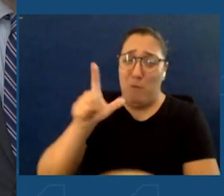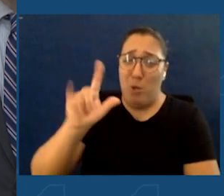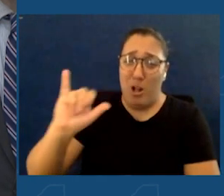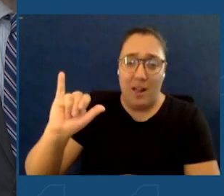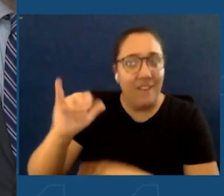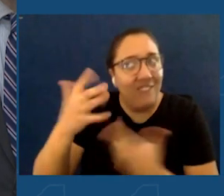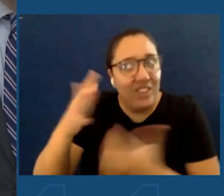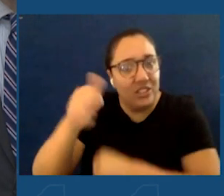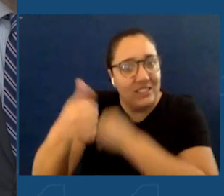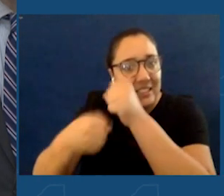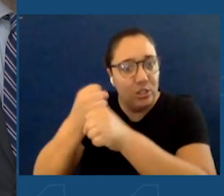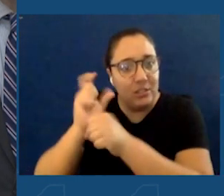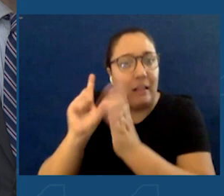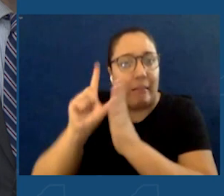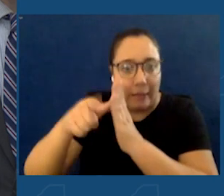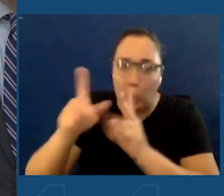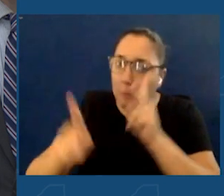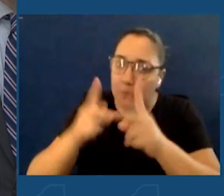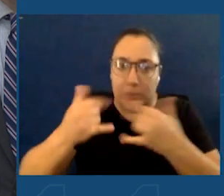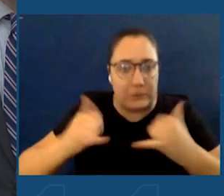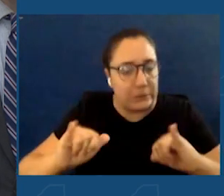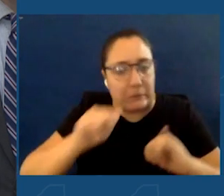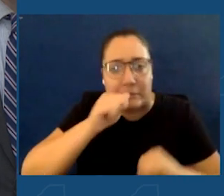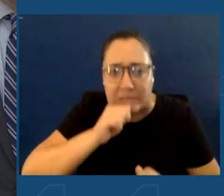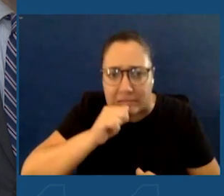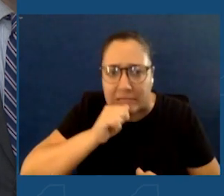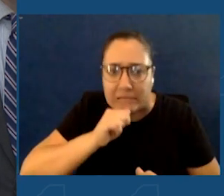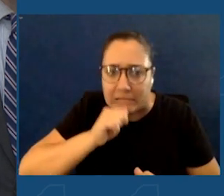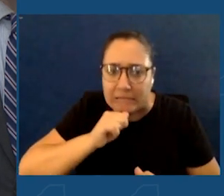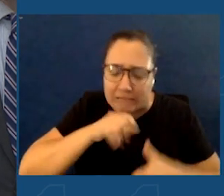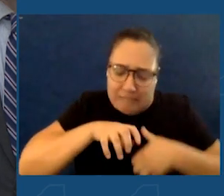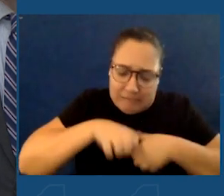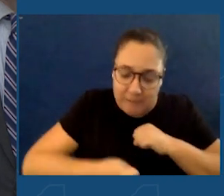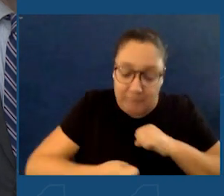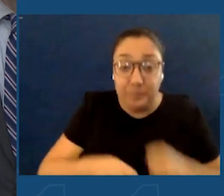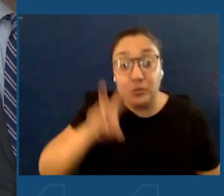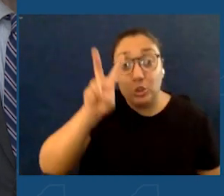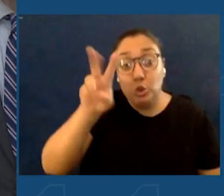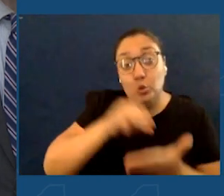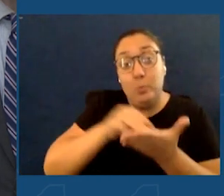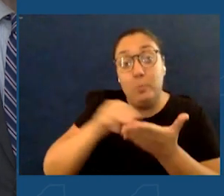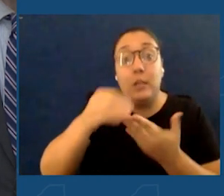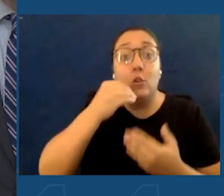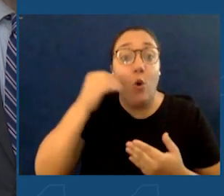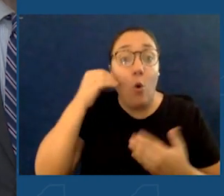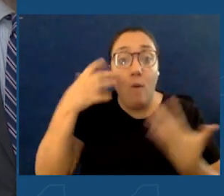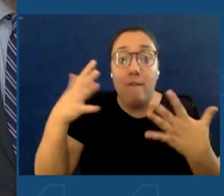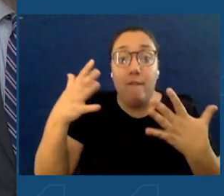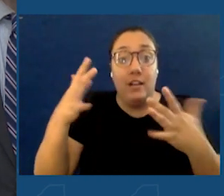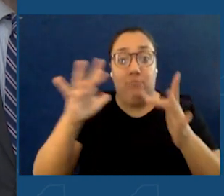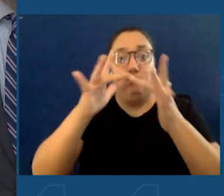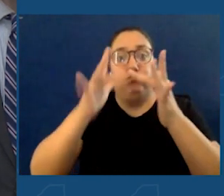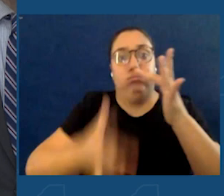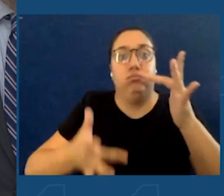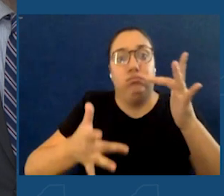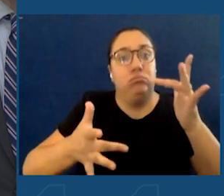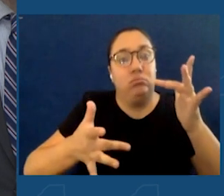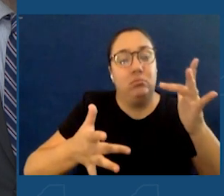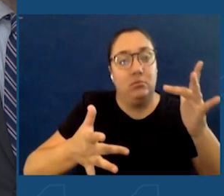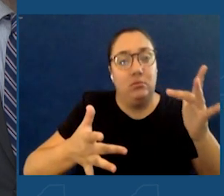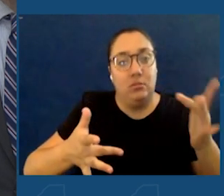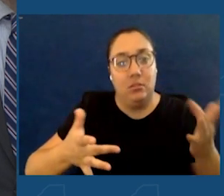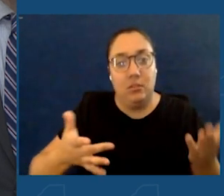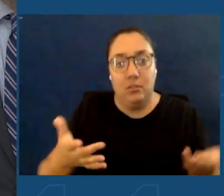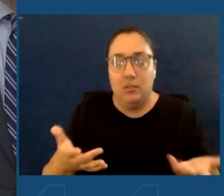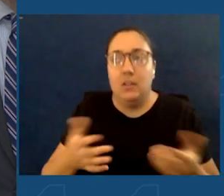forgetting. Knocked the power out of over 2 million homes, 1 million on Long Island alone. And the devastation could